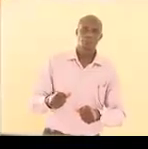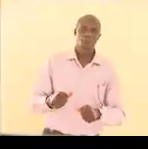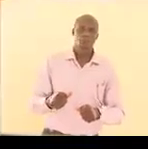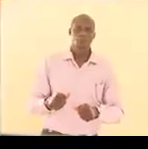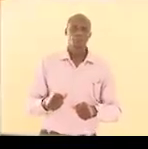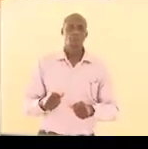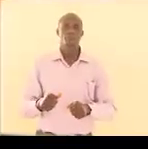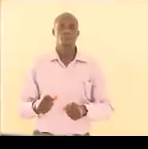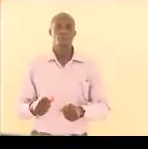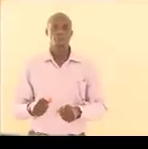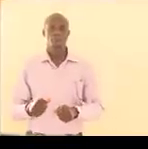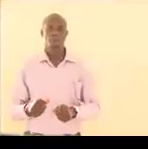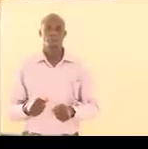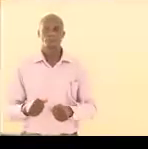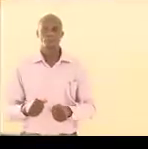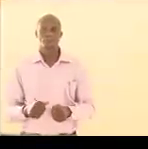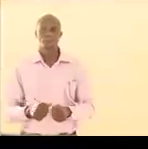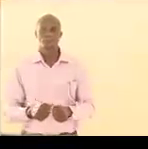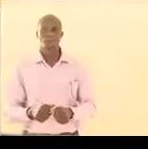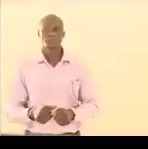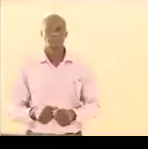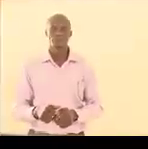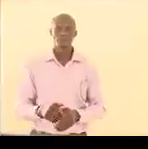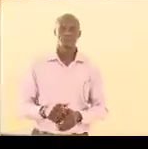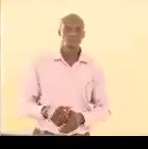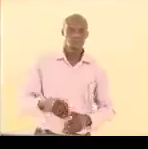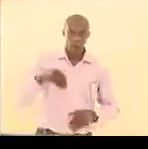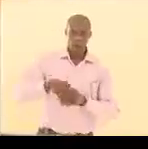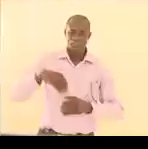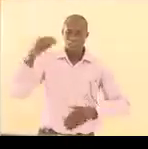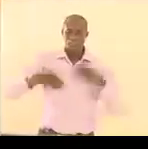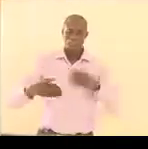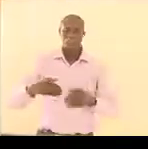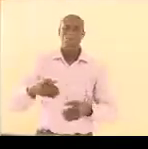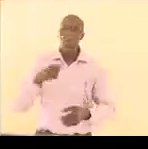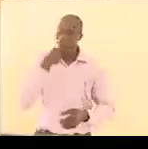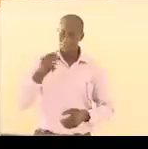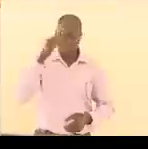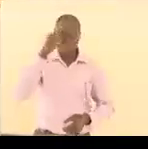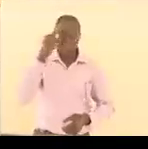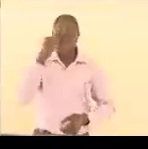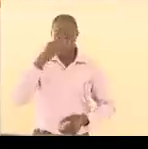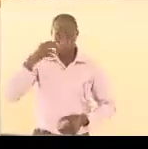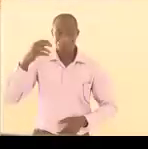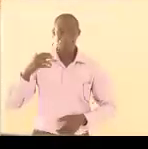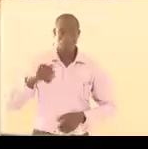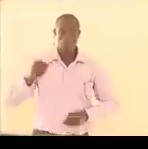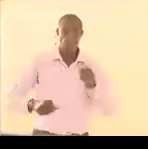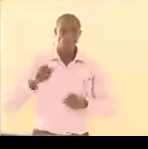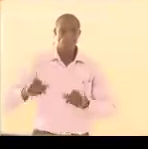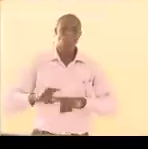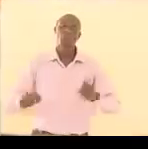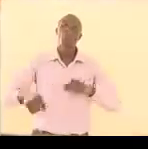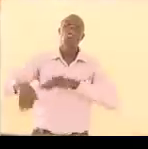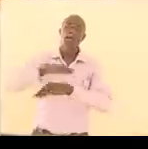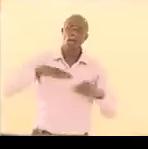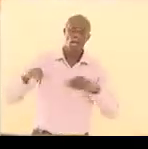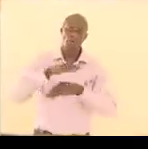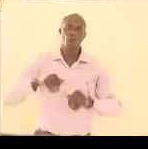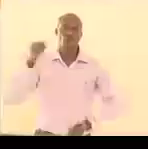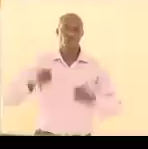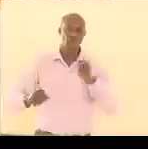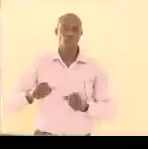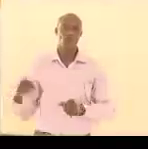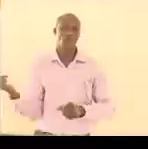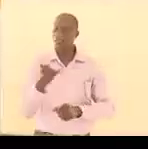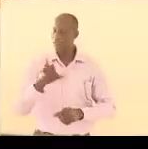now. In the court, you say reasonable doubt, isn't it? So there can be some doubt, but beyond any